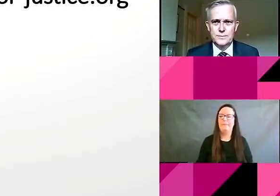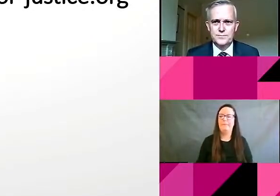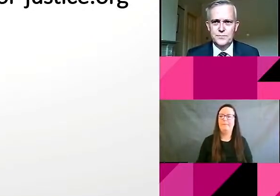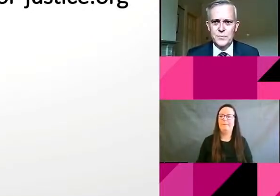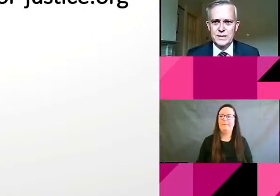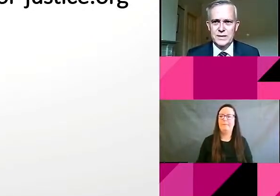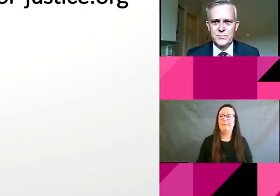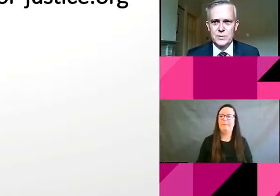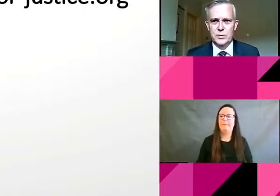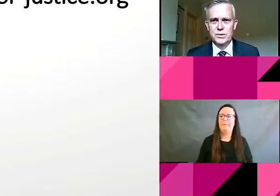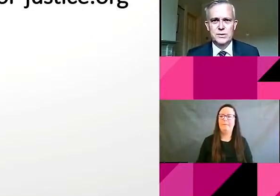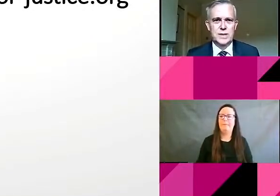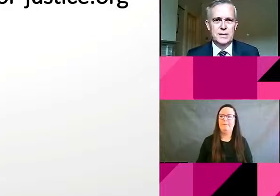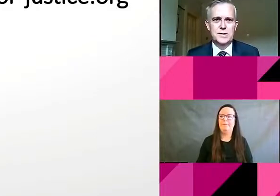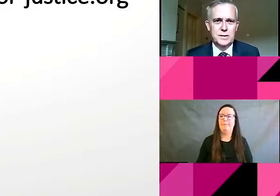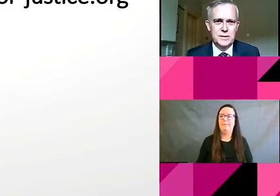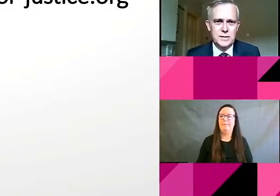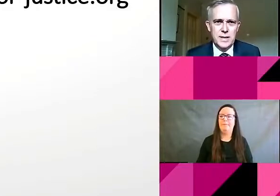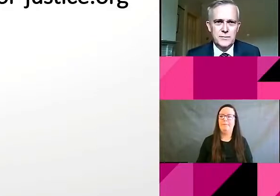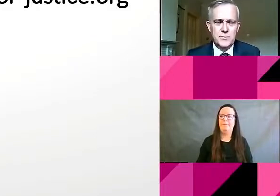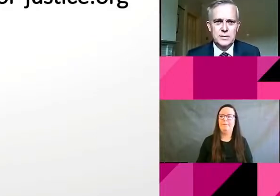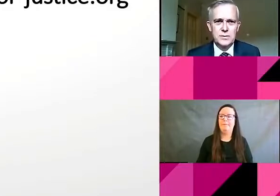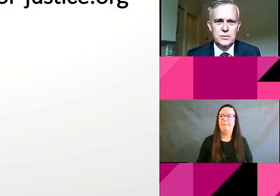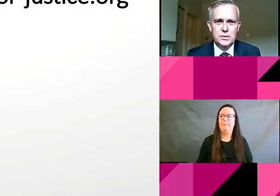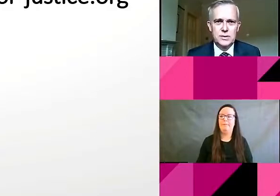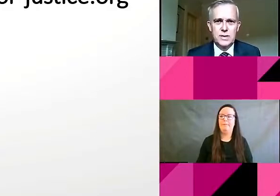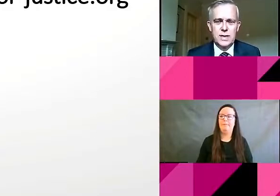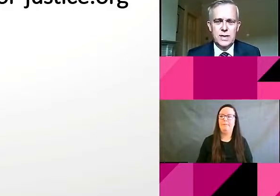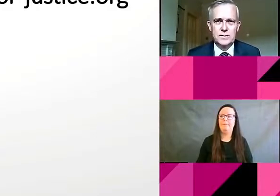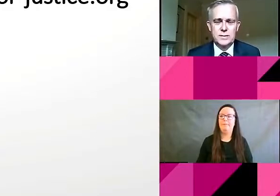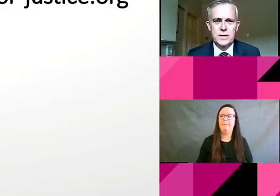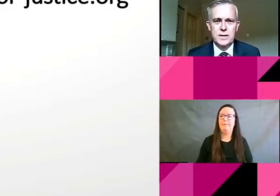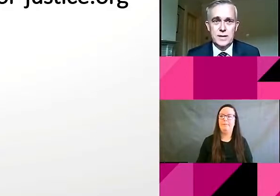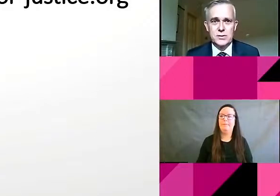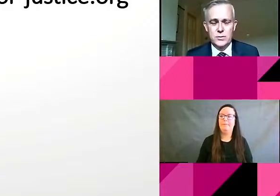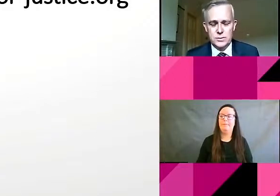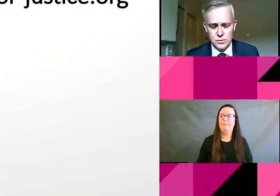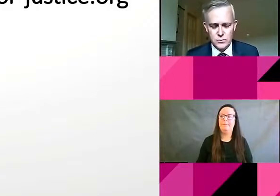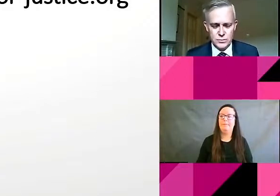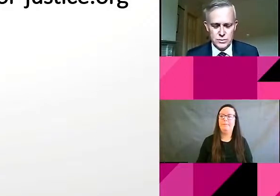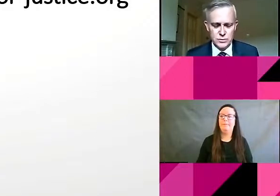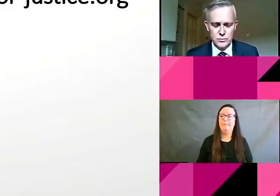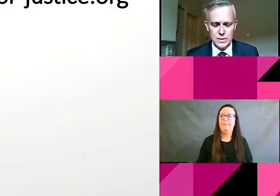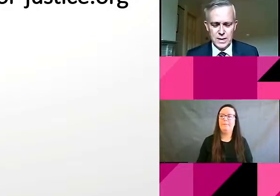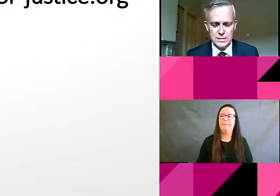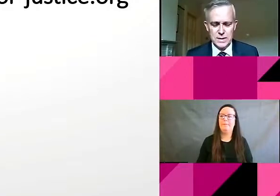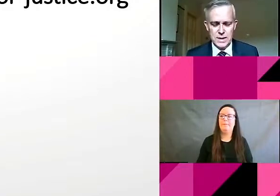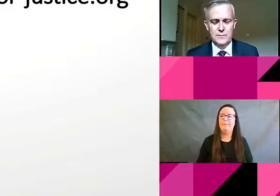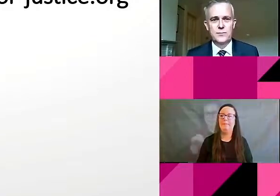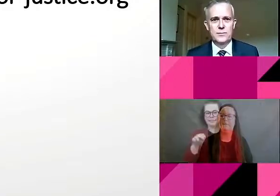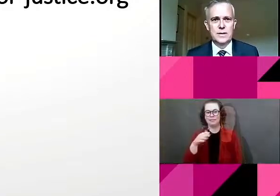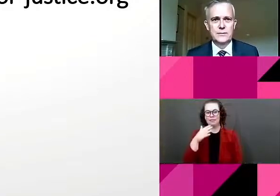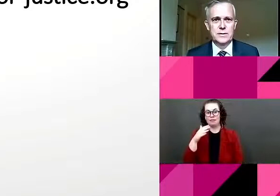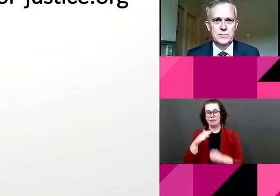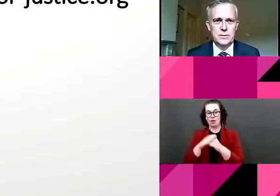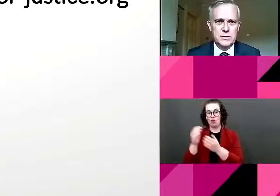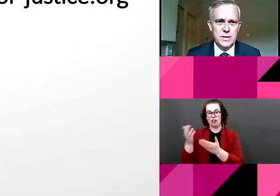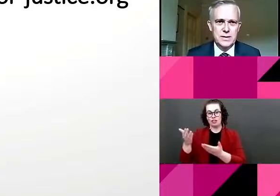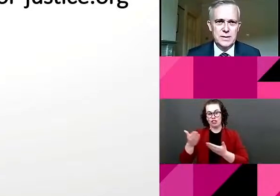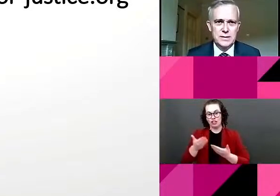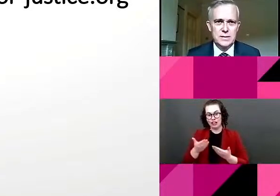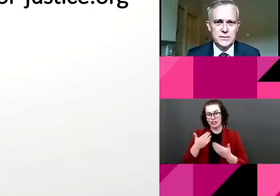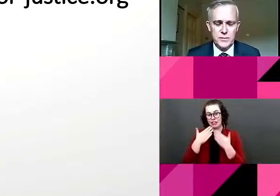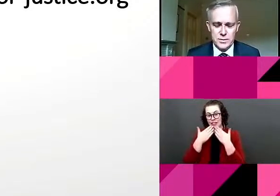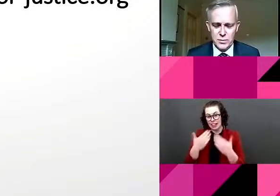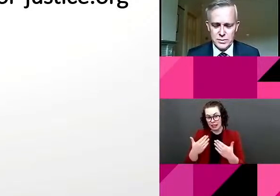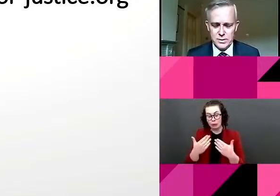Well, thanks very much, Aideen, for that introduction. And thanks also to the NDA for inviting me to